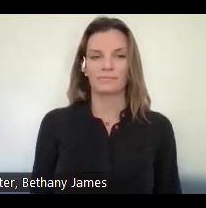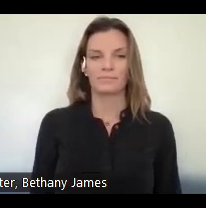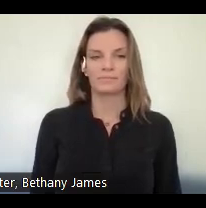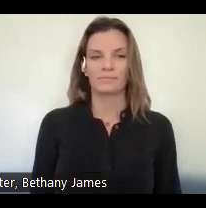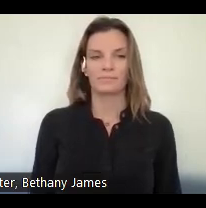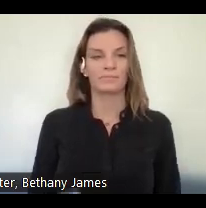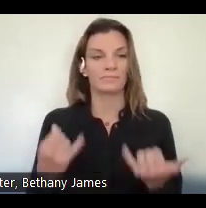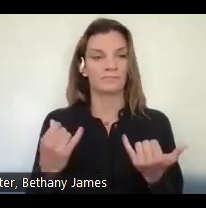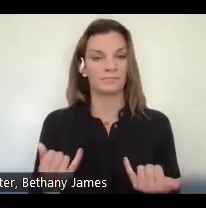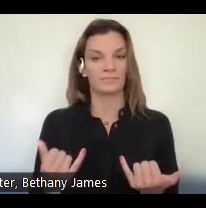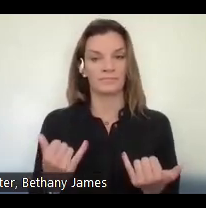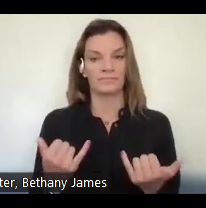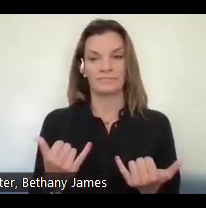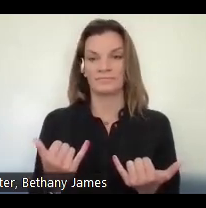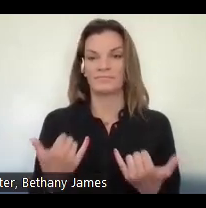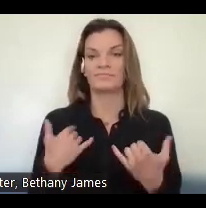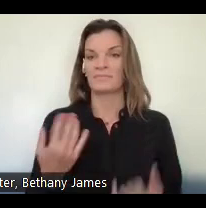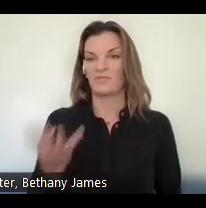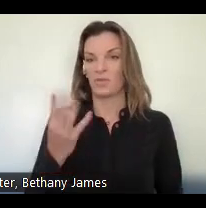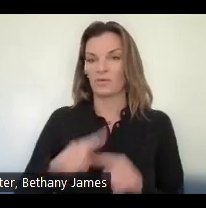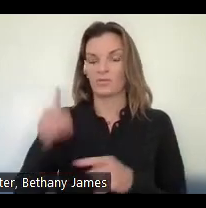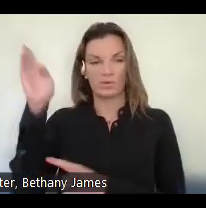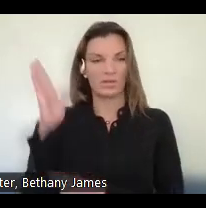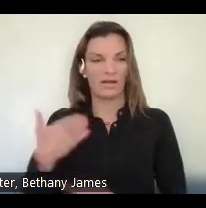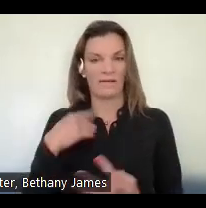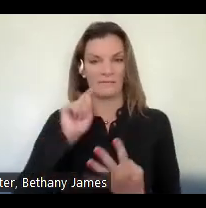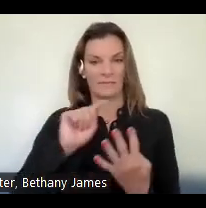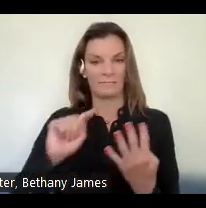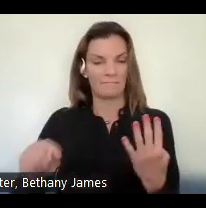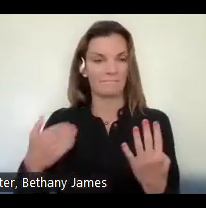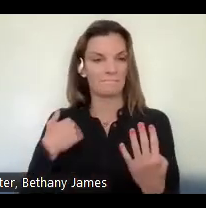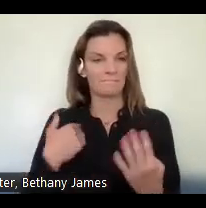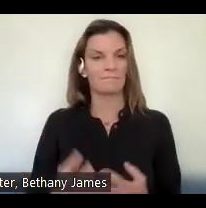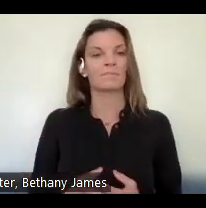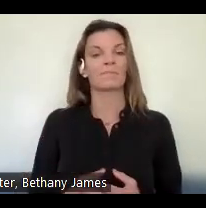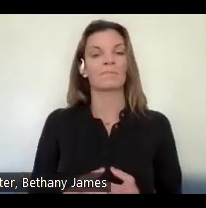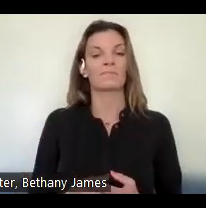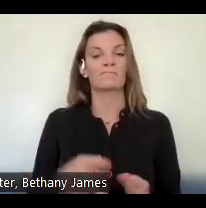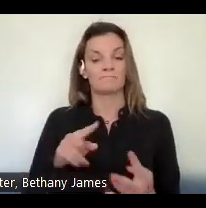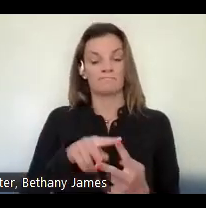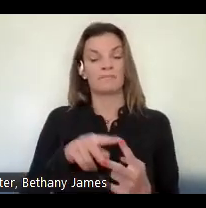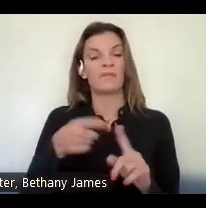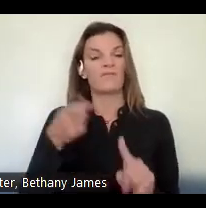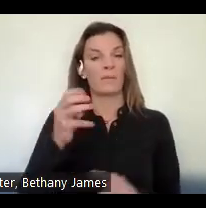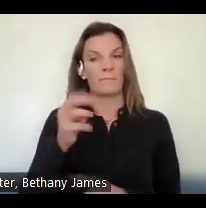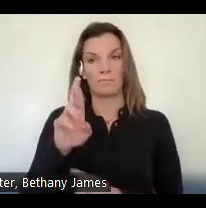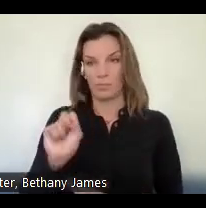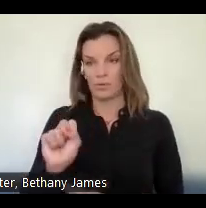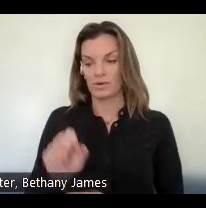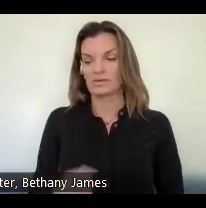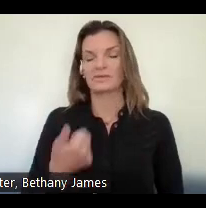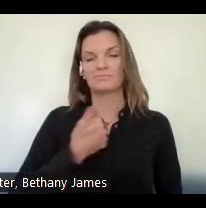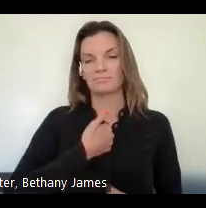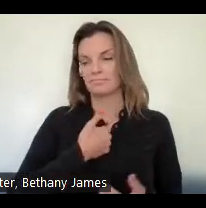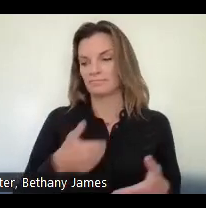Today, we have 4 lovely presenters, 2 of which are from Michigan Rehabilitation Services. Myself, who